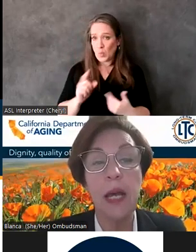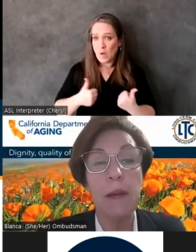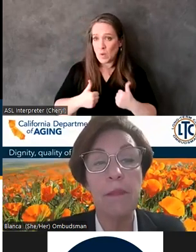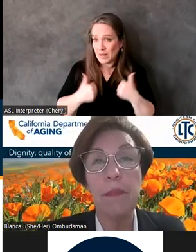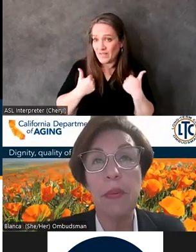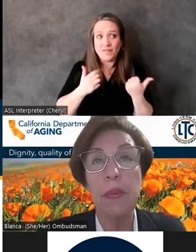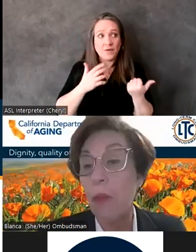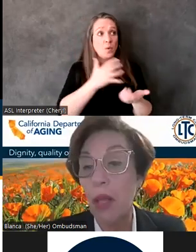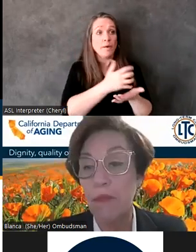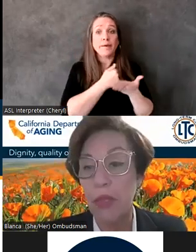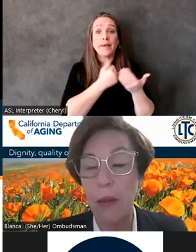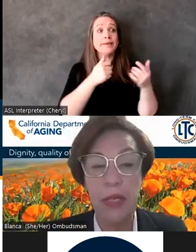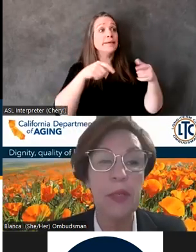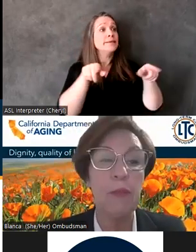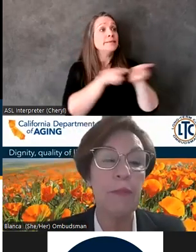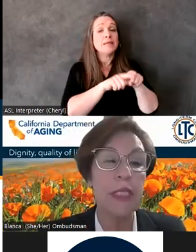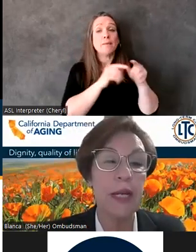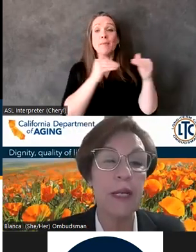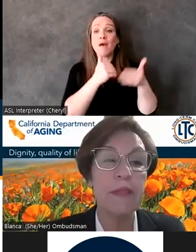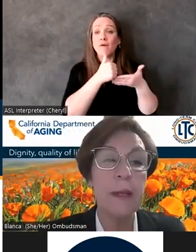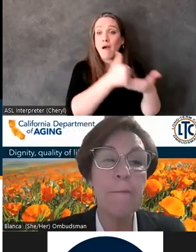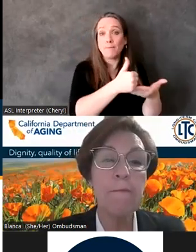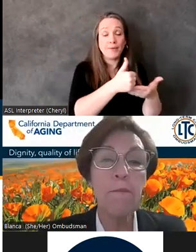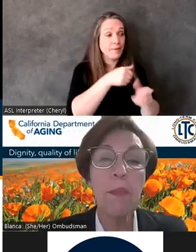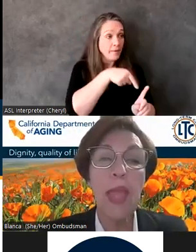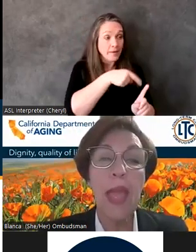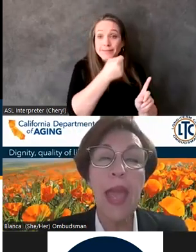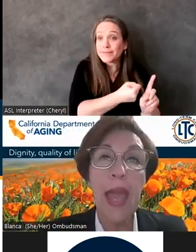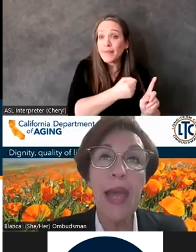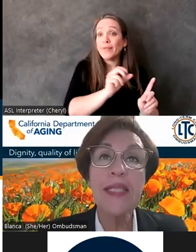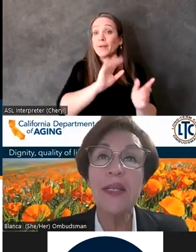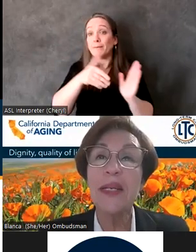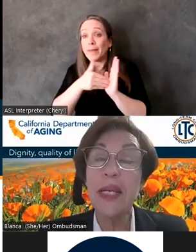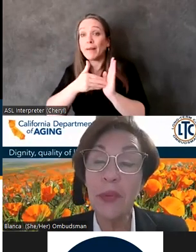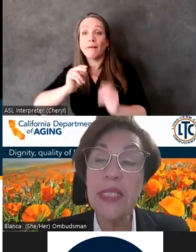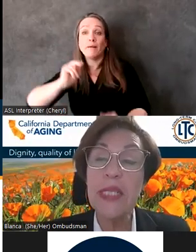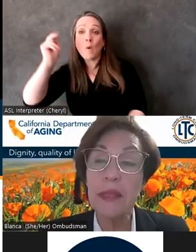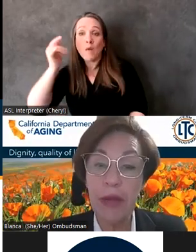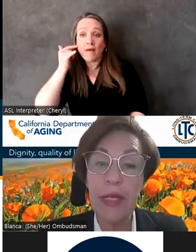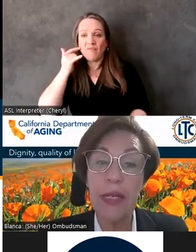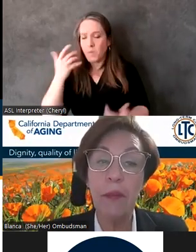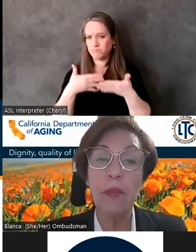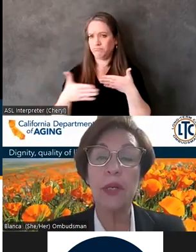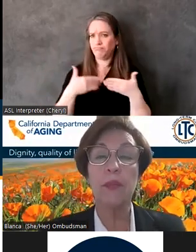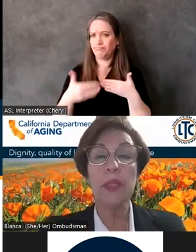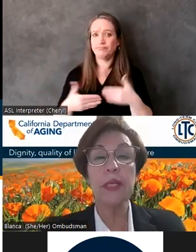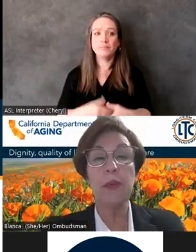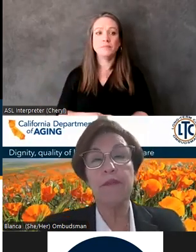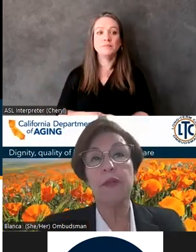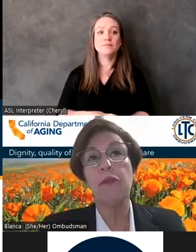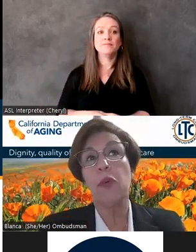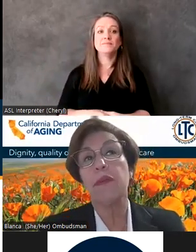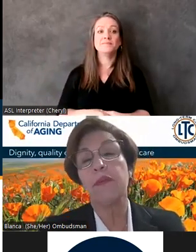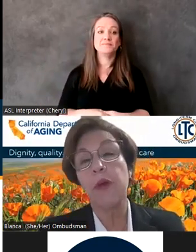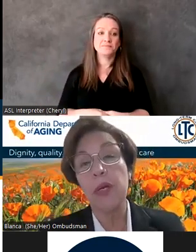assistance from all of the ombudsman representatives. And increasing the funding. We're really